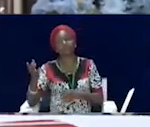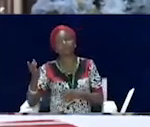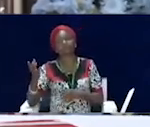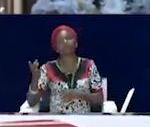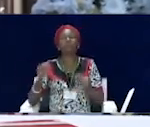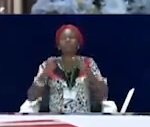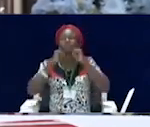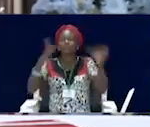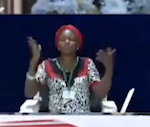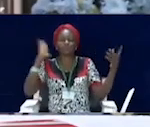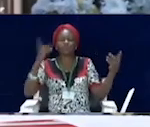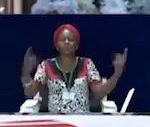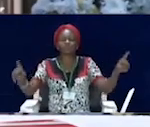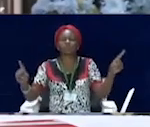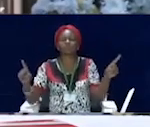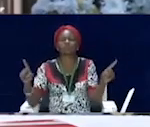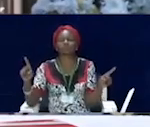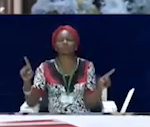nothing will happen.